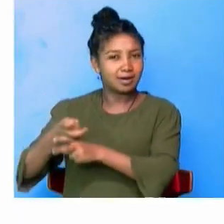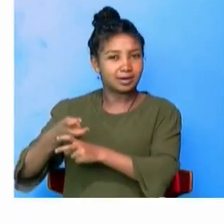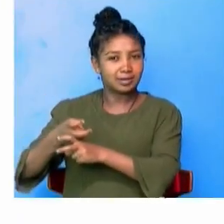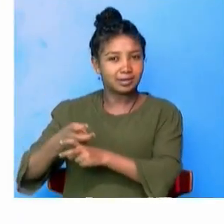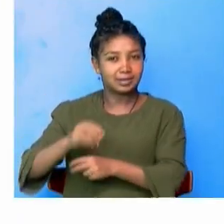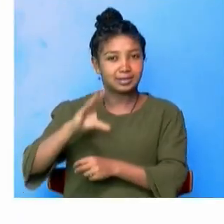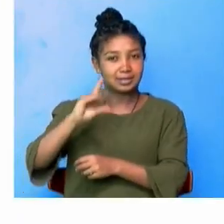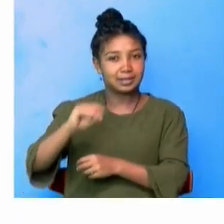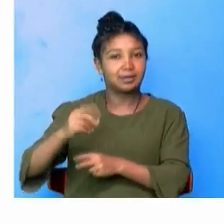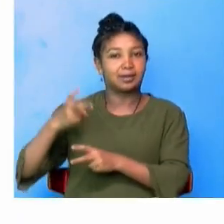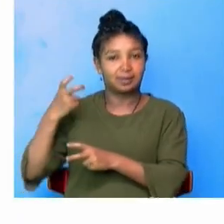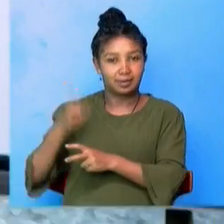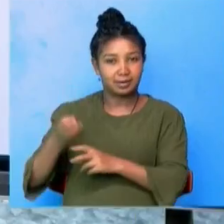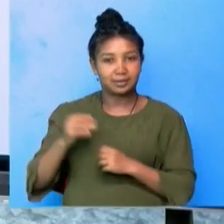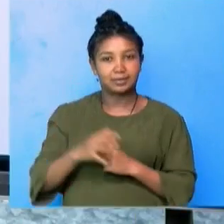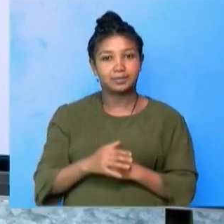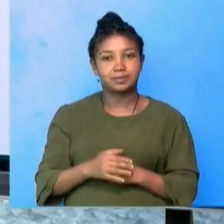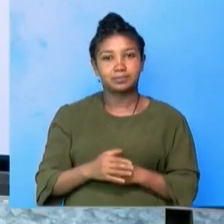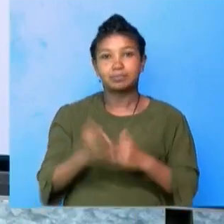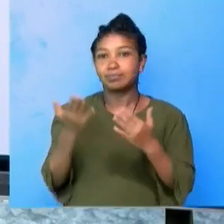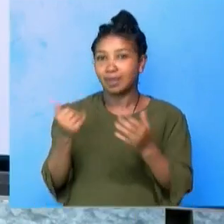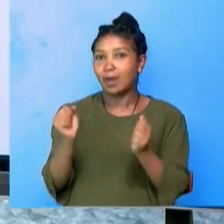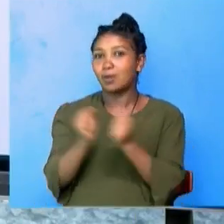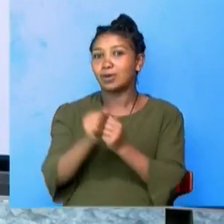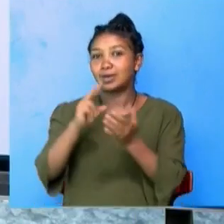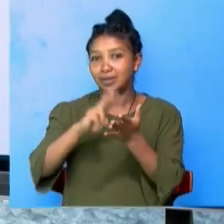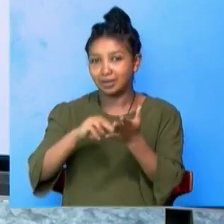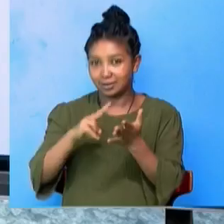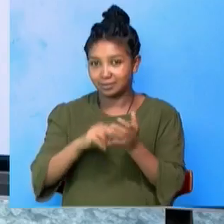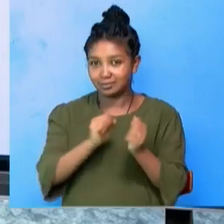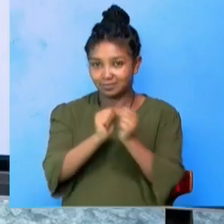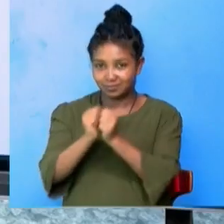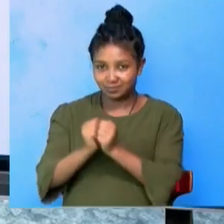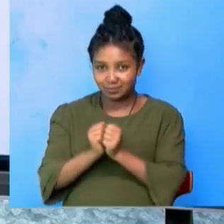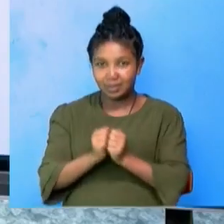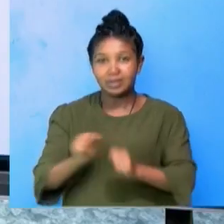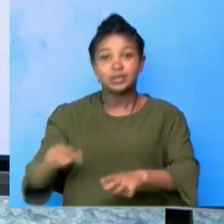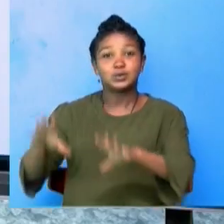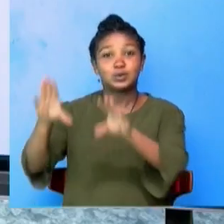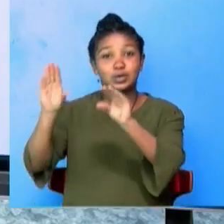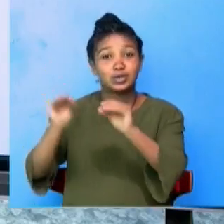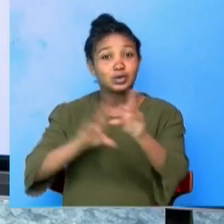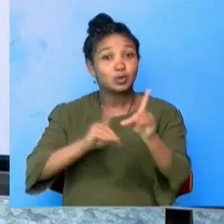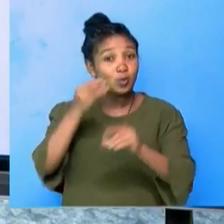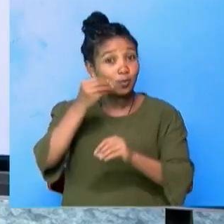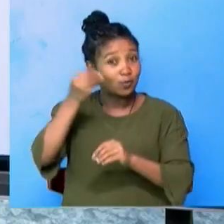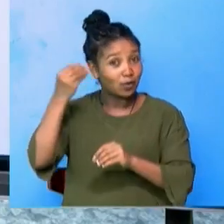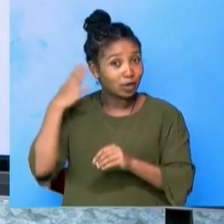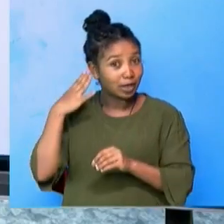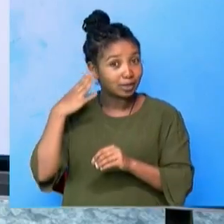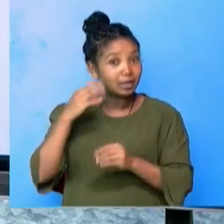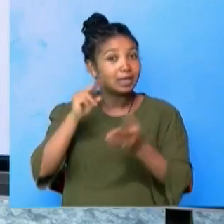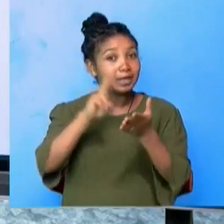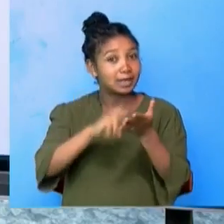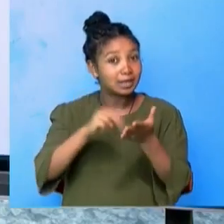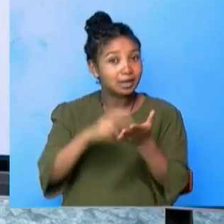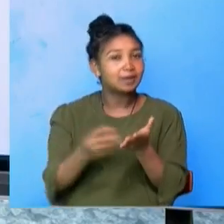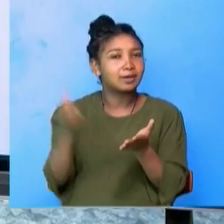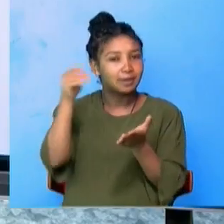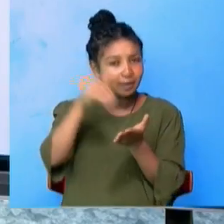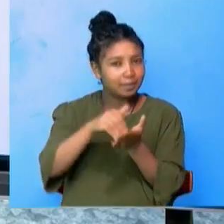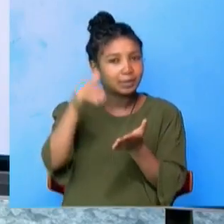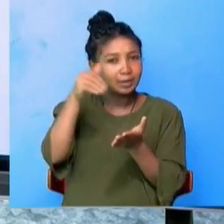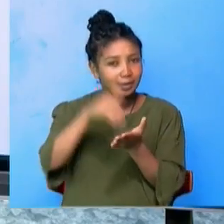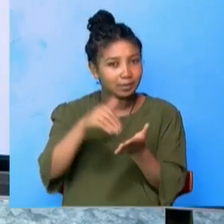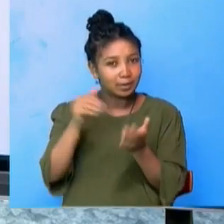D. Hard. Let us read together once. Students, don't forget, read and repeat